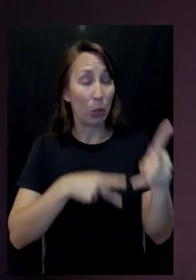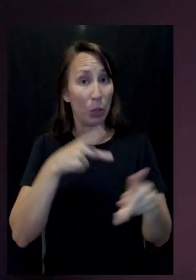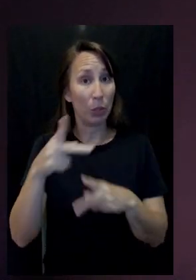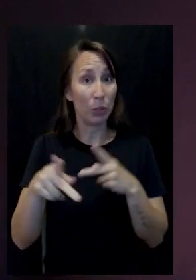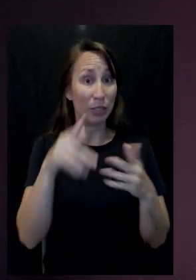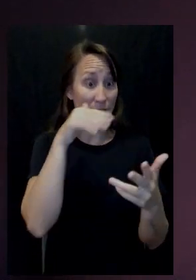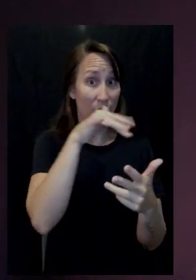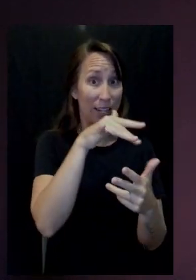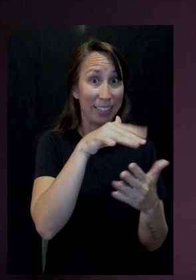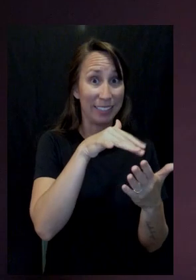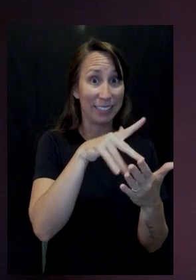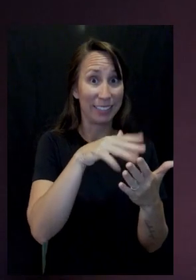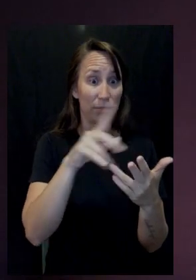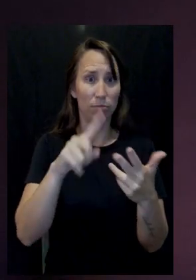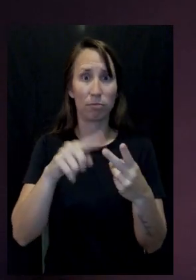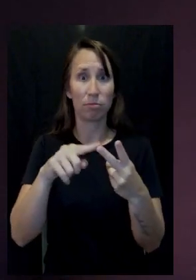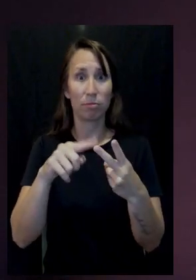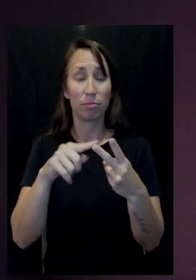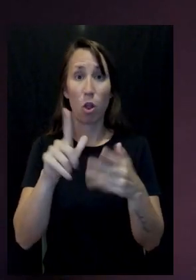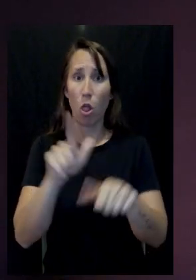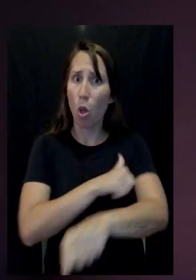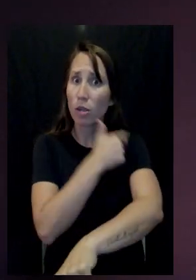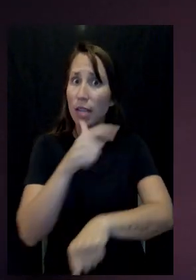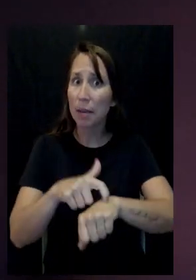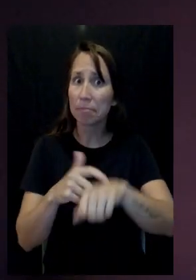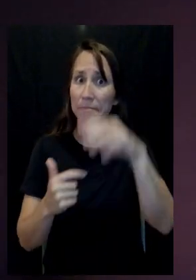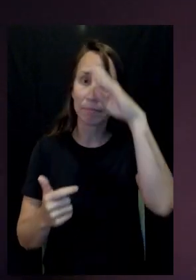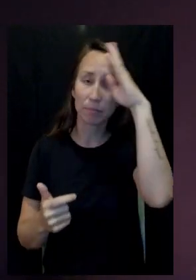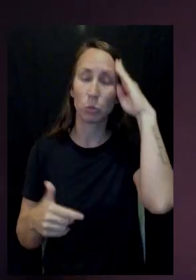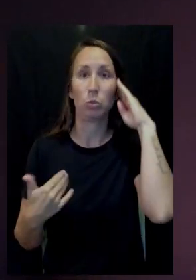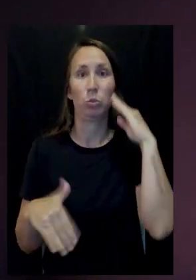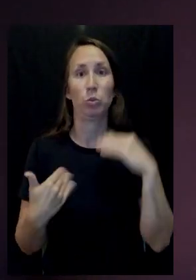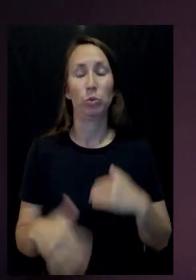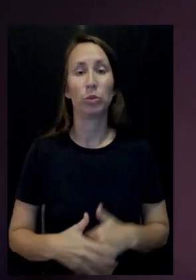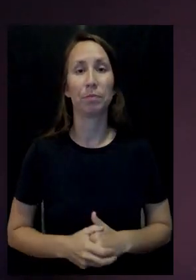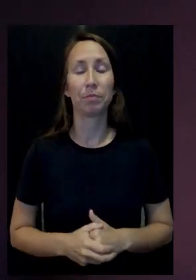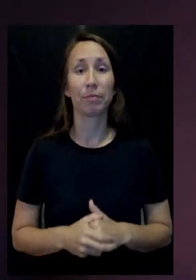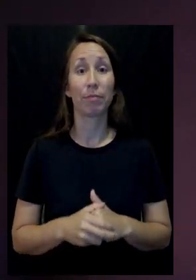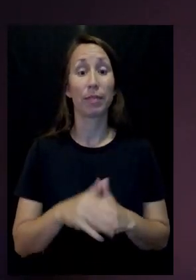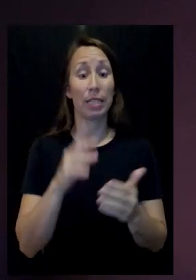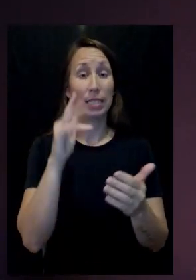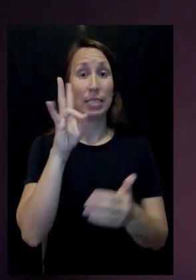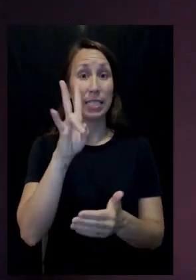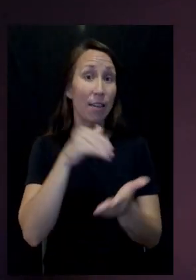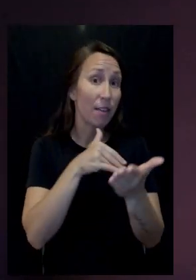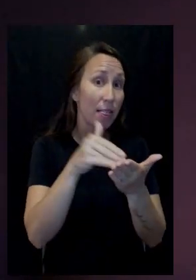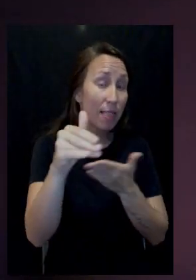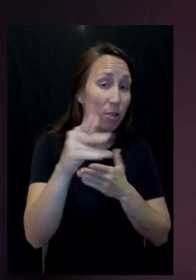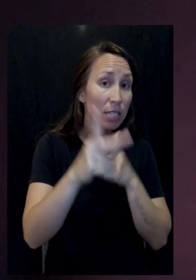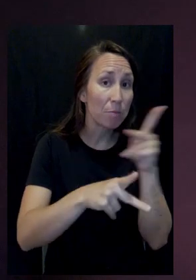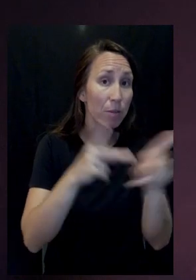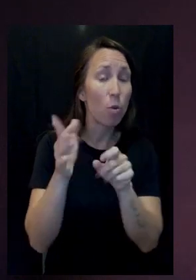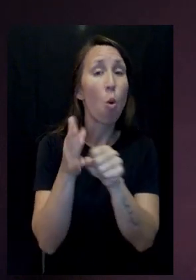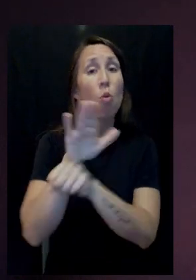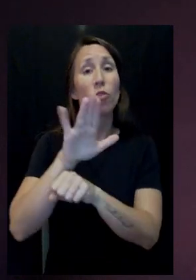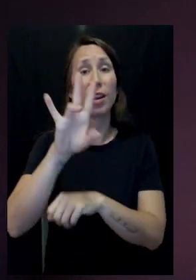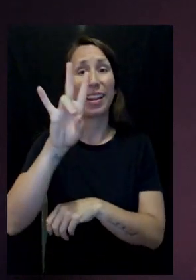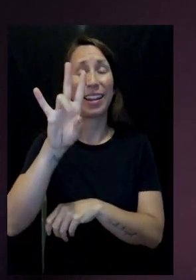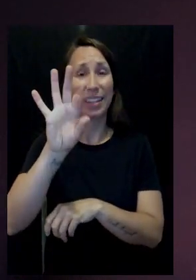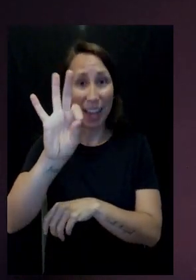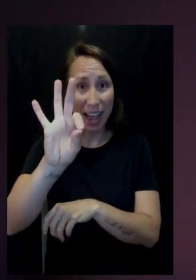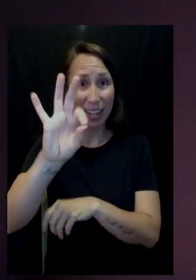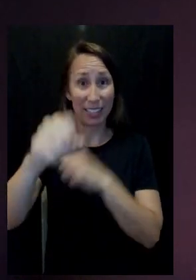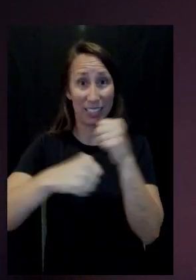study and a long time. Okay? 7,000 participants over 9 years. And this is what the researchers found in